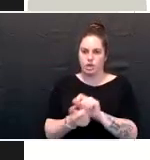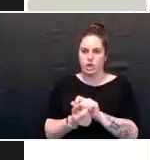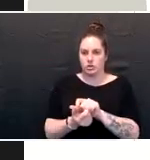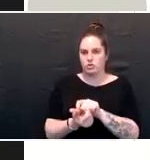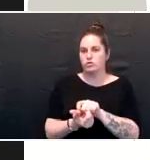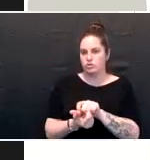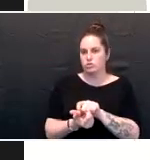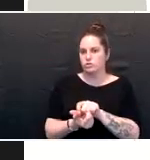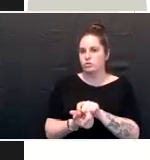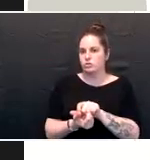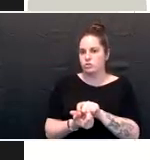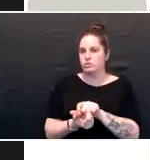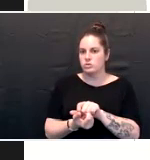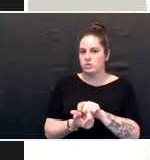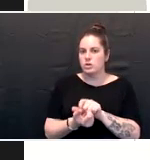think of it this way.